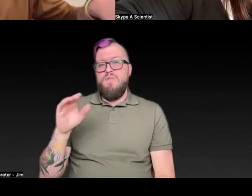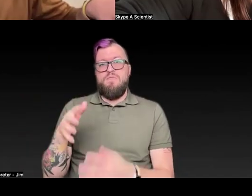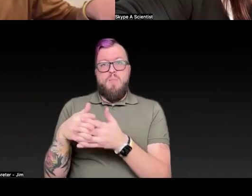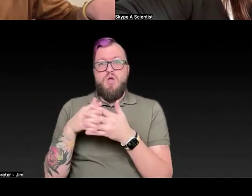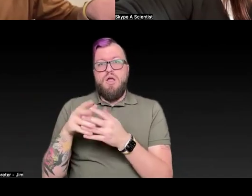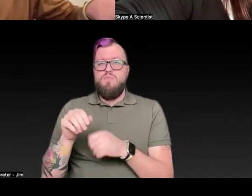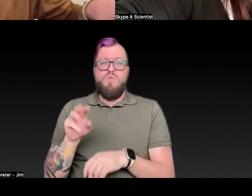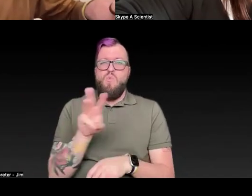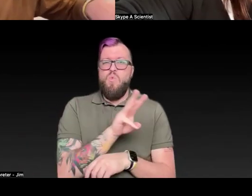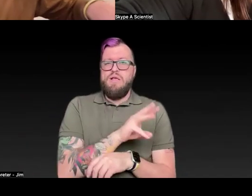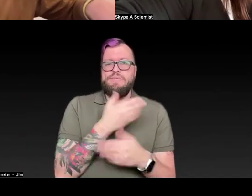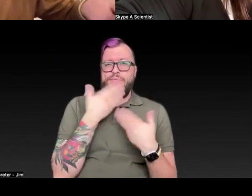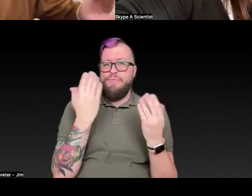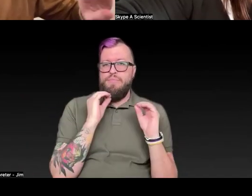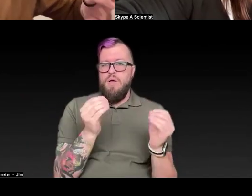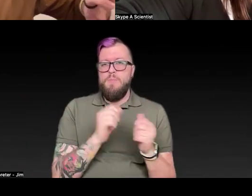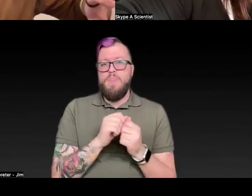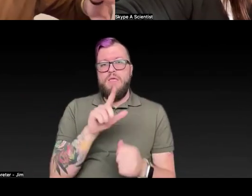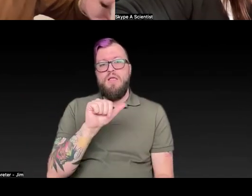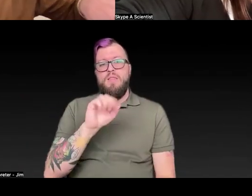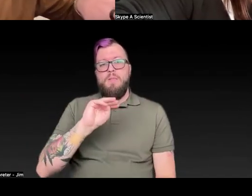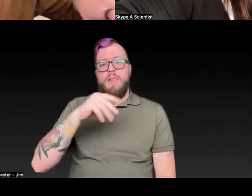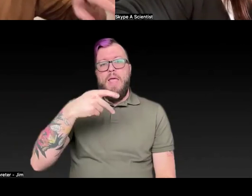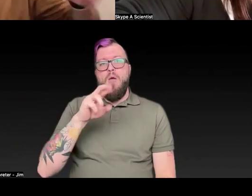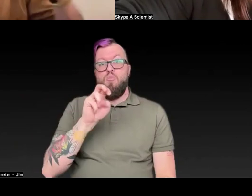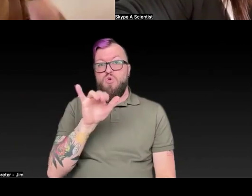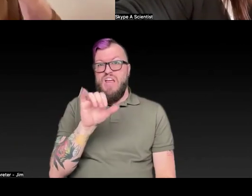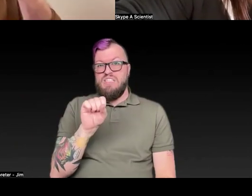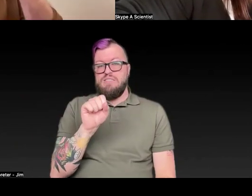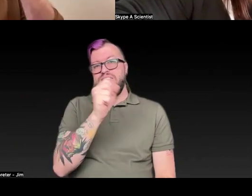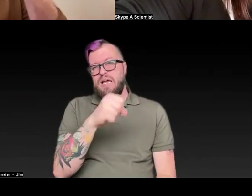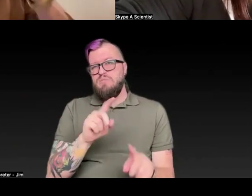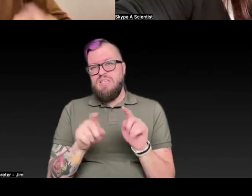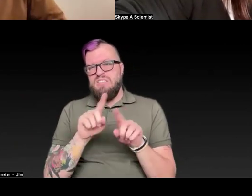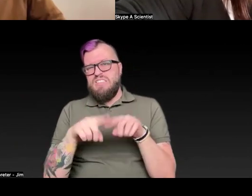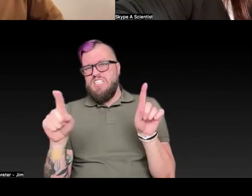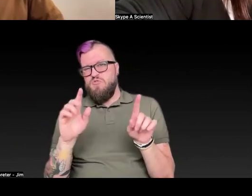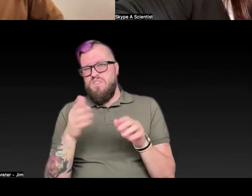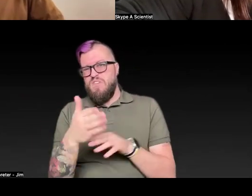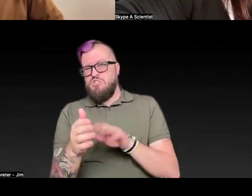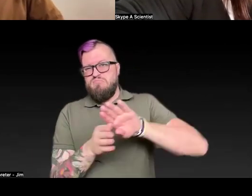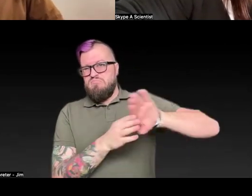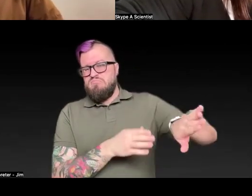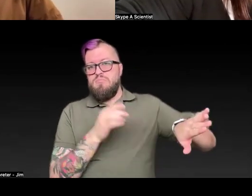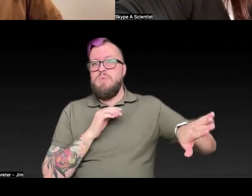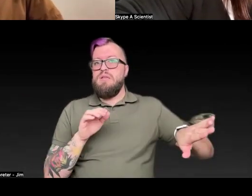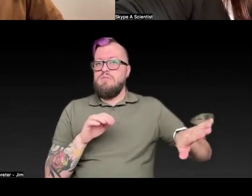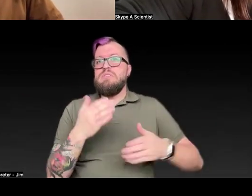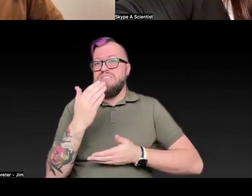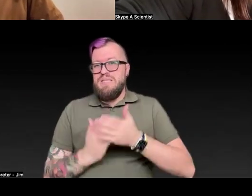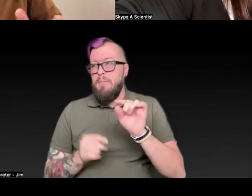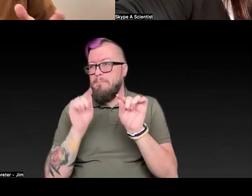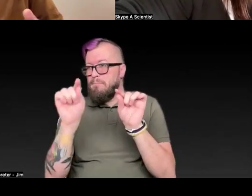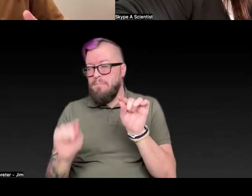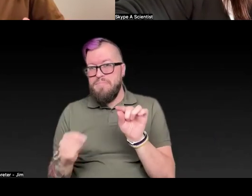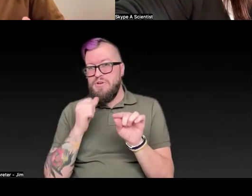eels on the west coast at all. There's lampreys, but lampreys are not eels; they're a completely different fish. Um, some of it is habitat. There aren't a ton